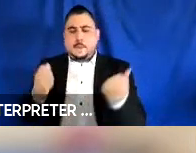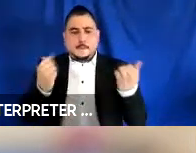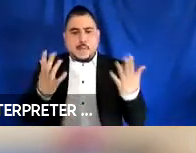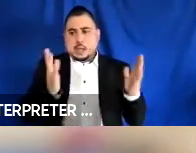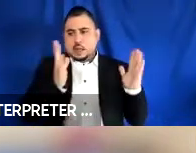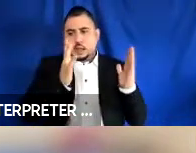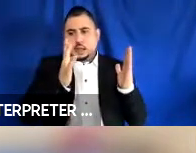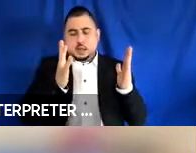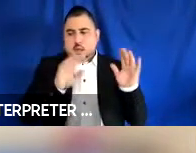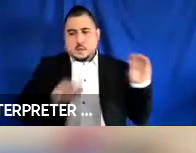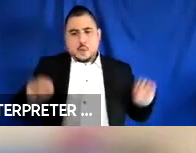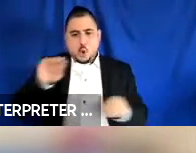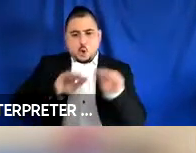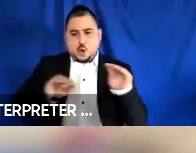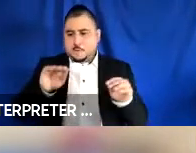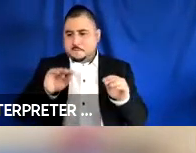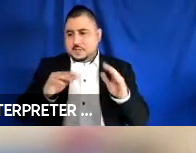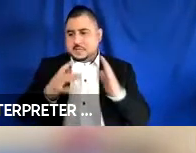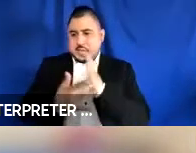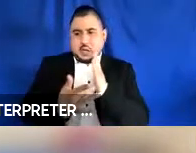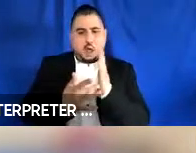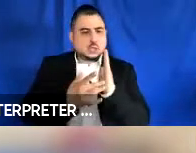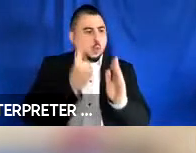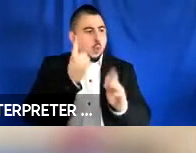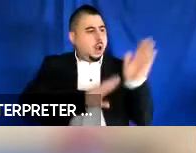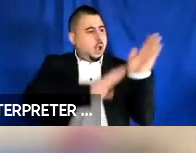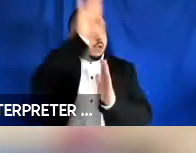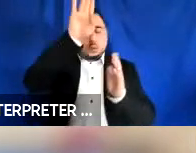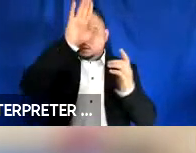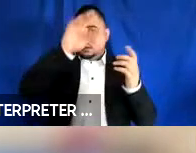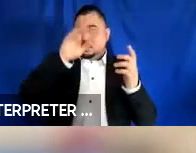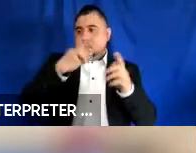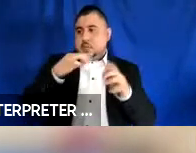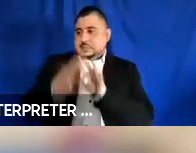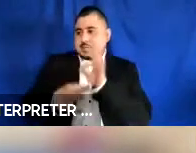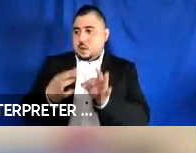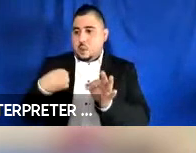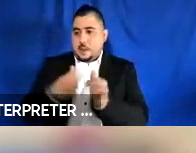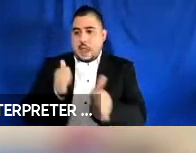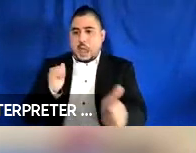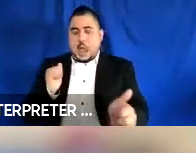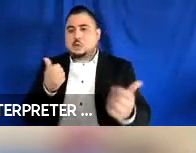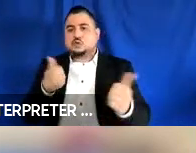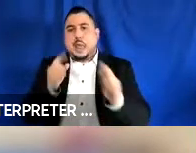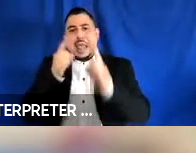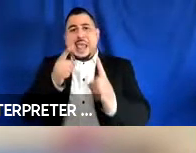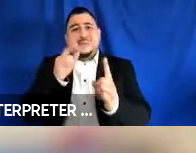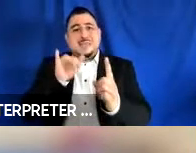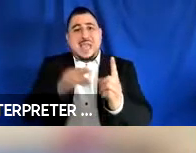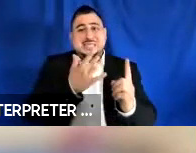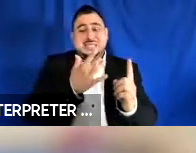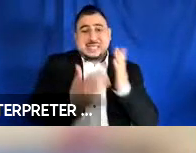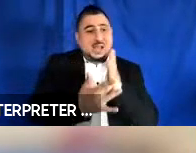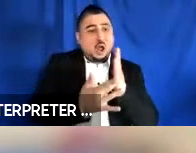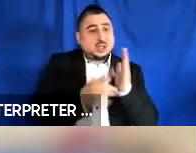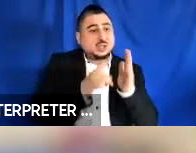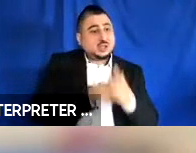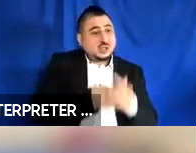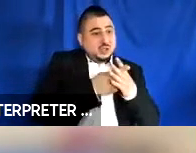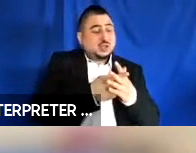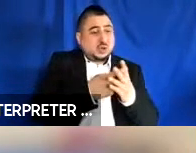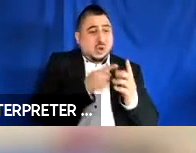at once, I'd rather see us aim for where we want to end up rather than aiming for where the technology is starting, which